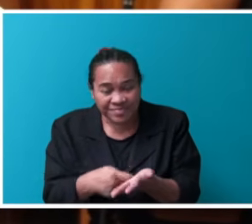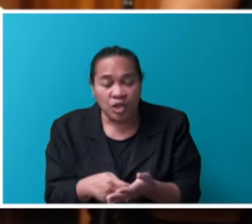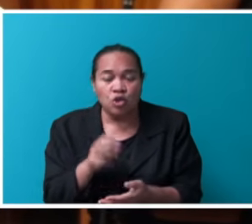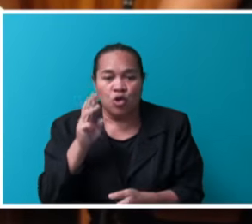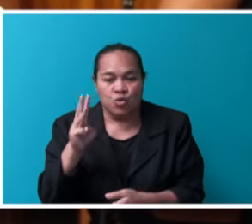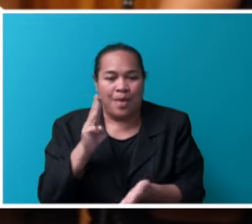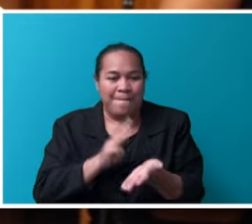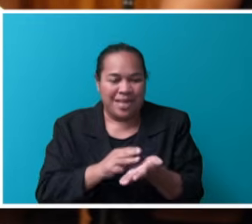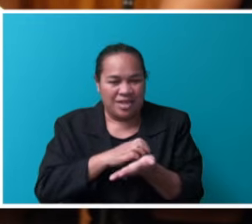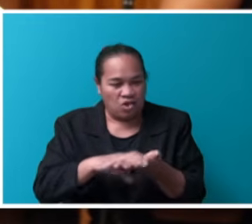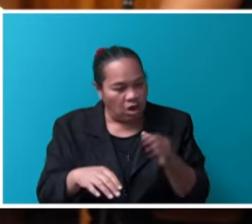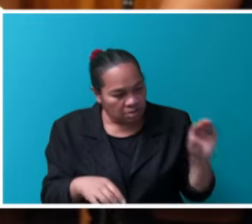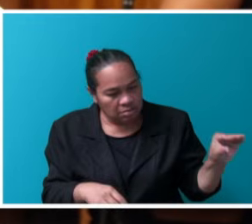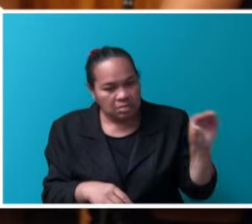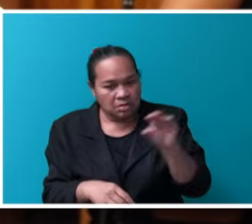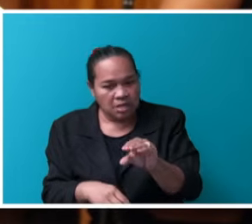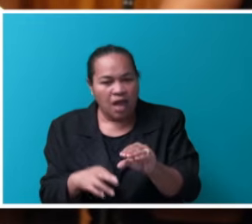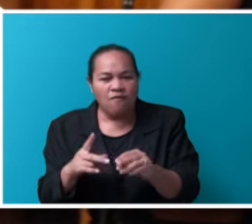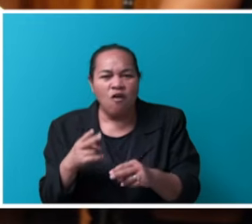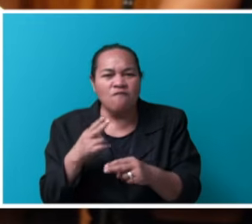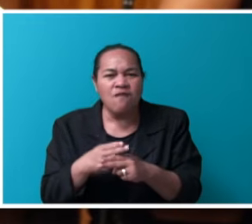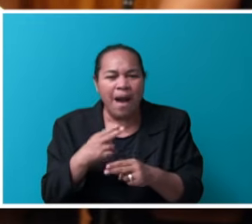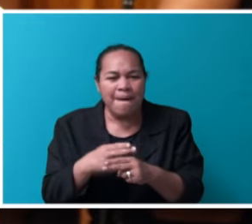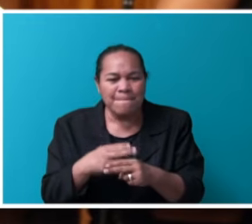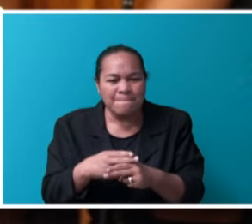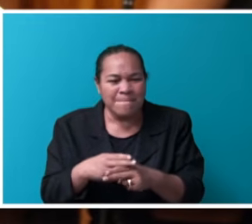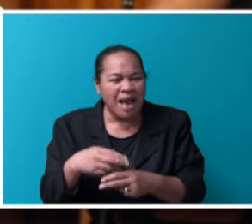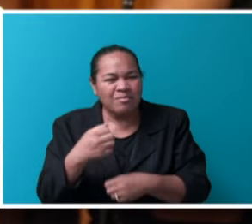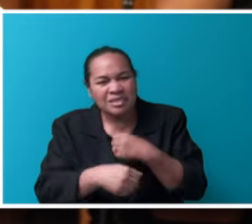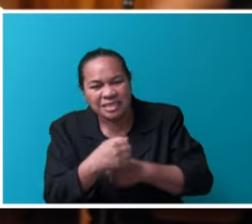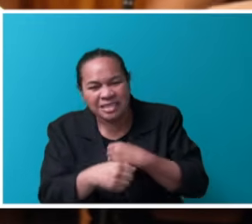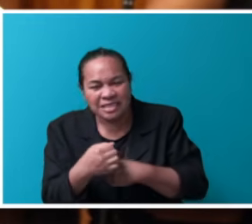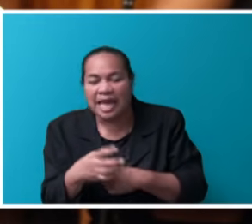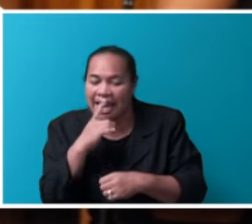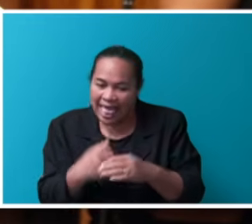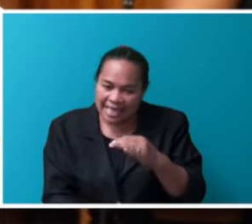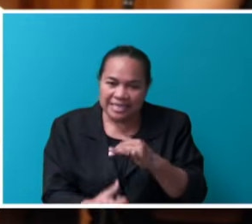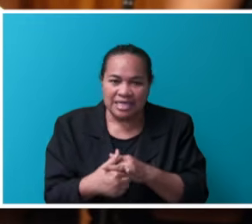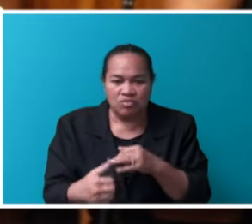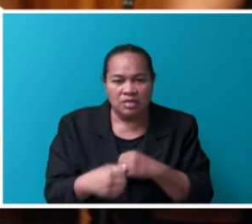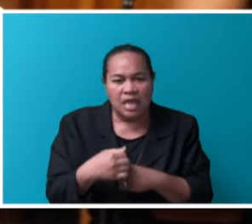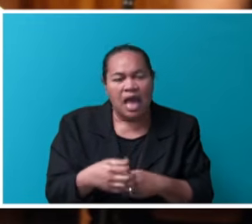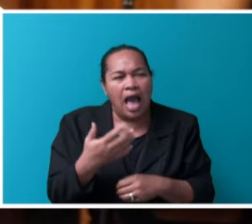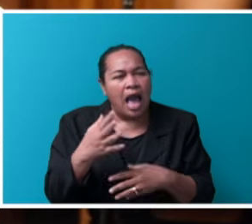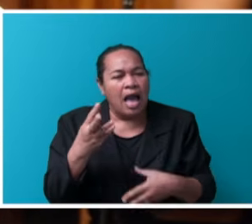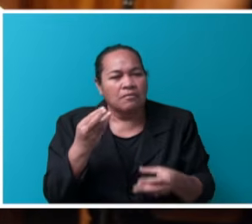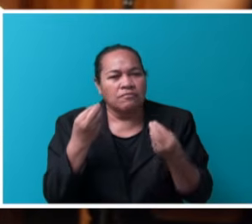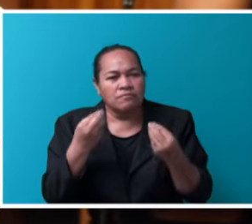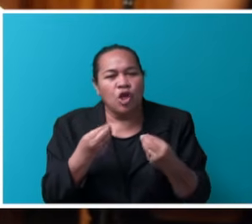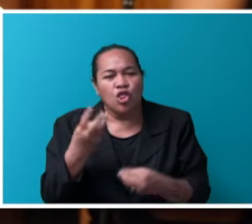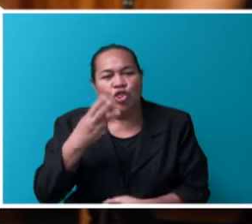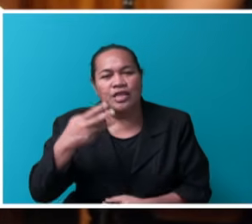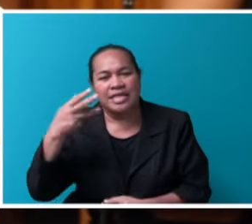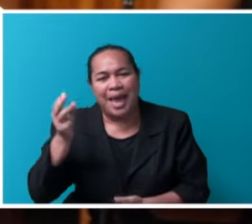is allocated for farm mechanization and access to machinery. A sum of around $39 million is provided to support crop